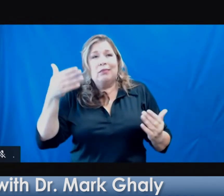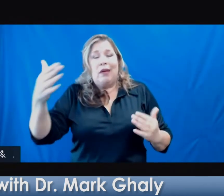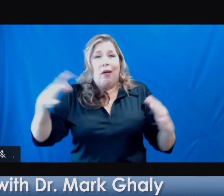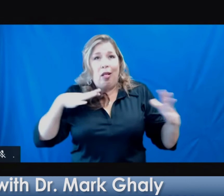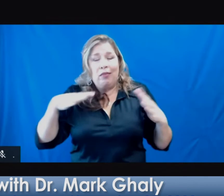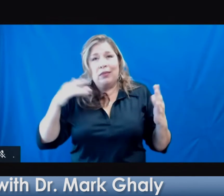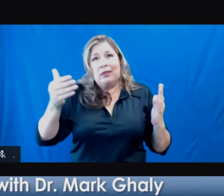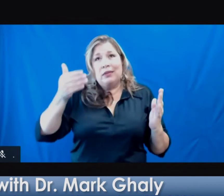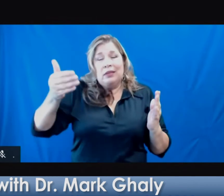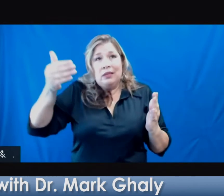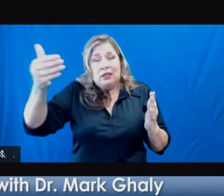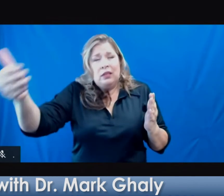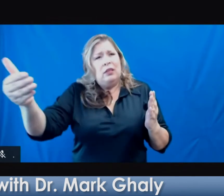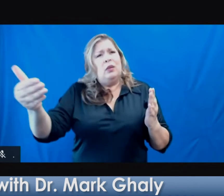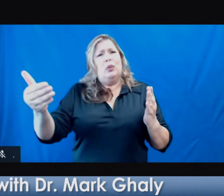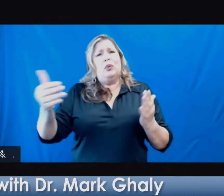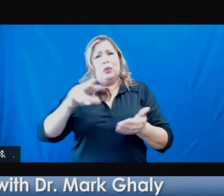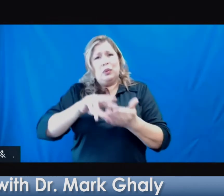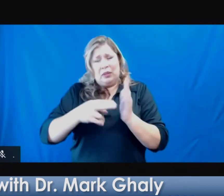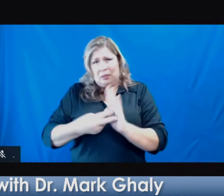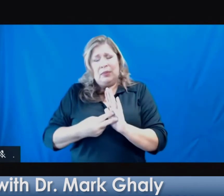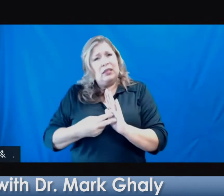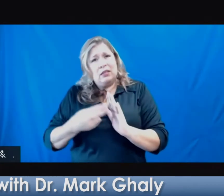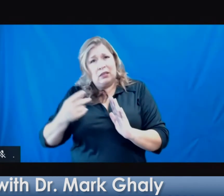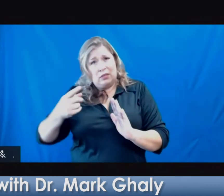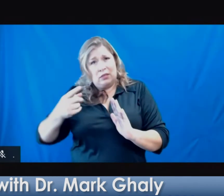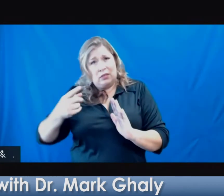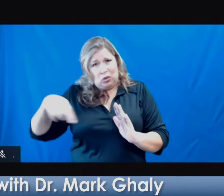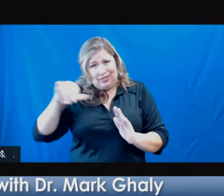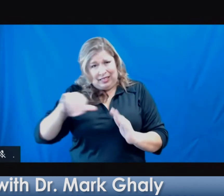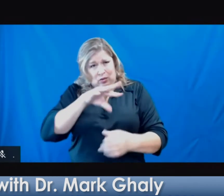decision on pumping the brakes now? Thank you.